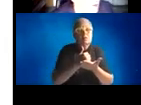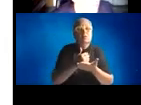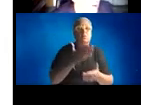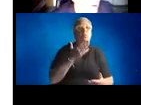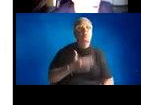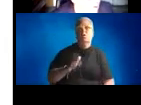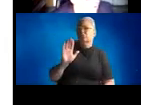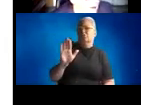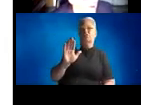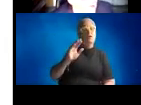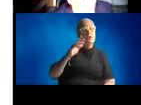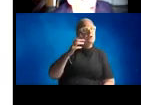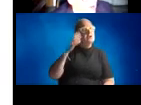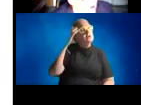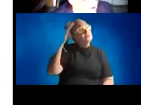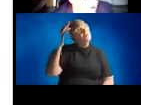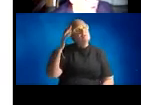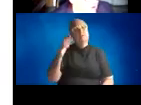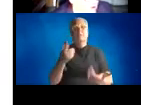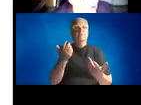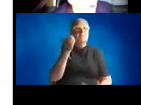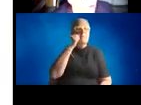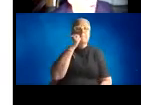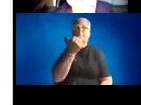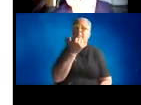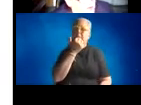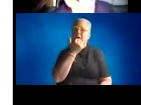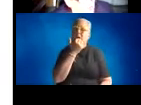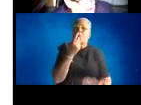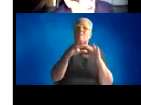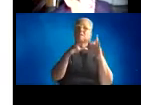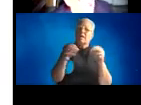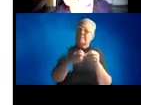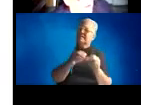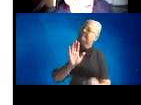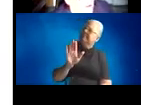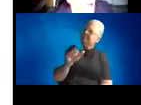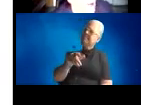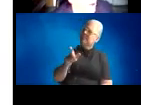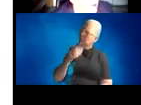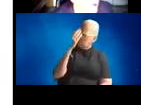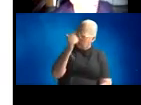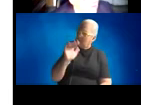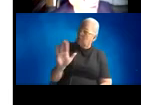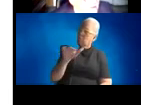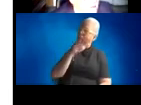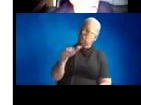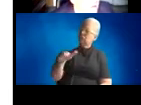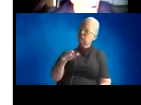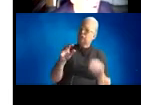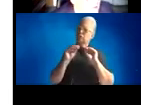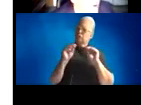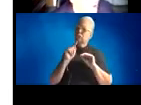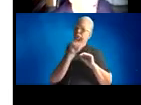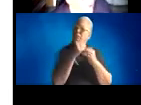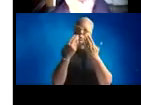ask the mothers and families of why they're not sending the child to school and present that as data that the government needs to think about.